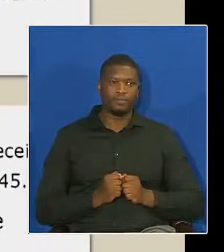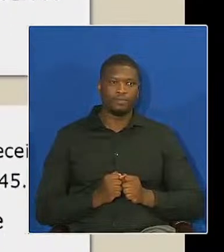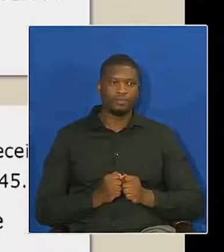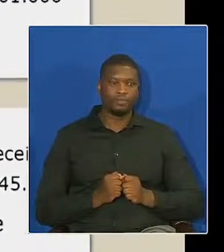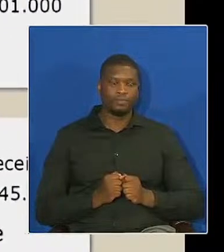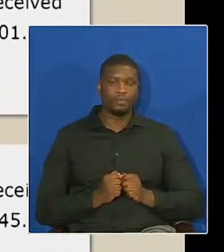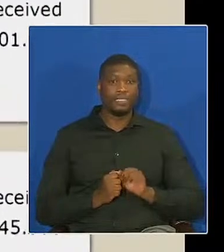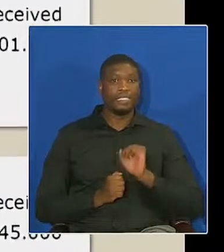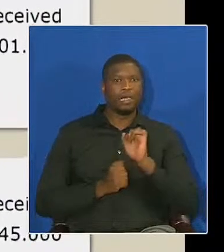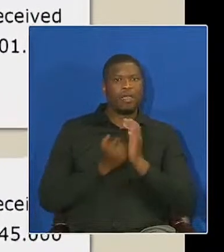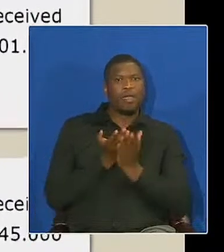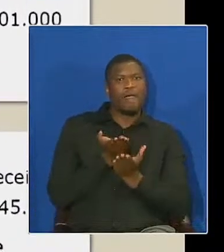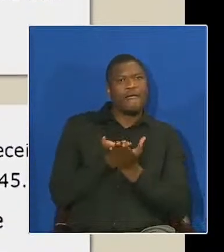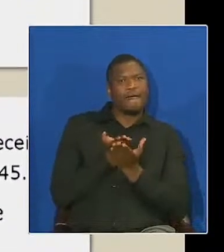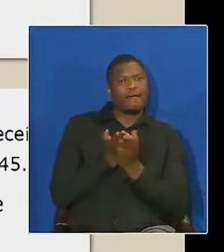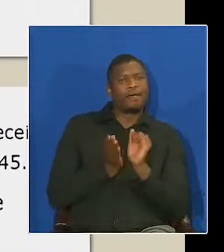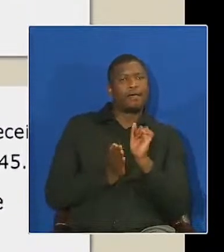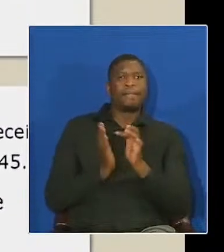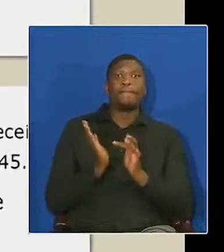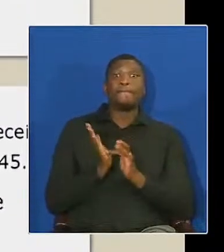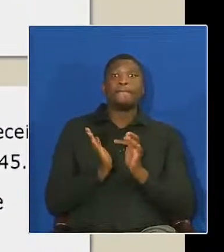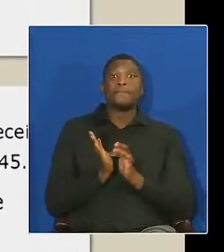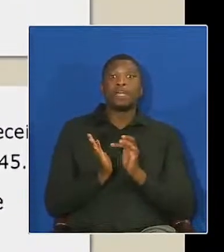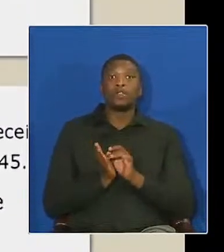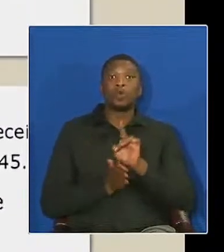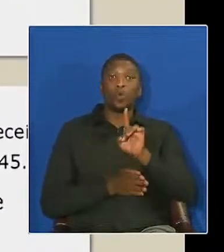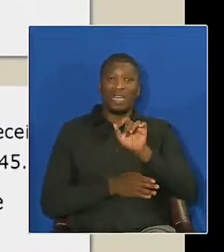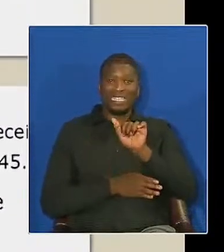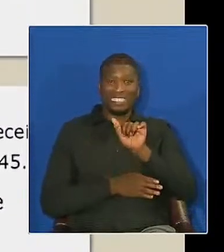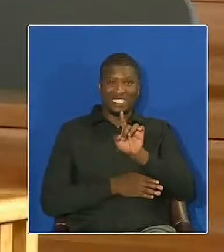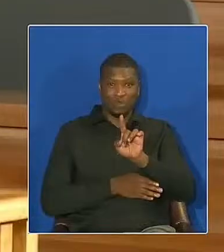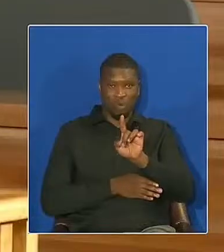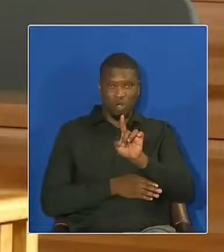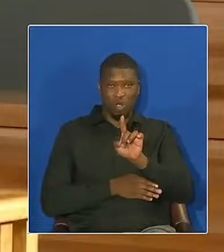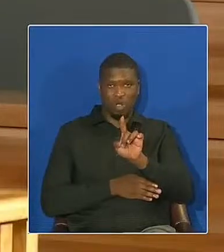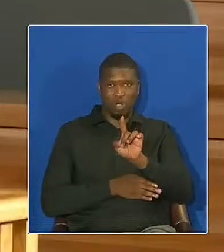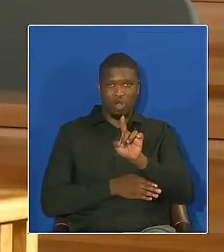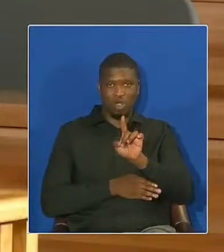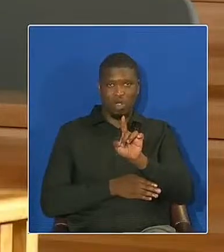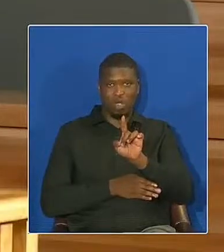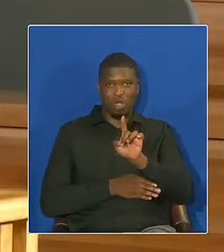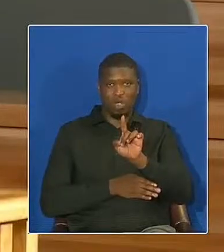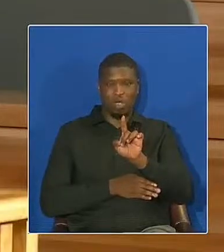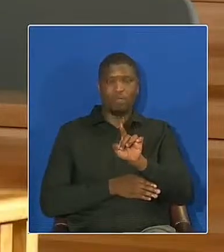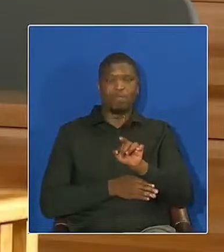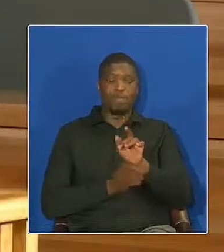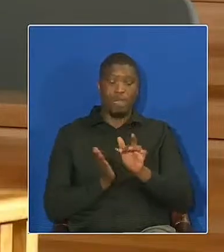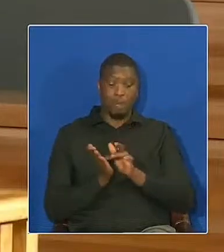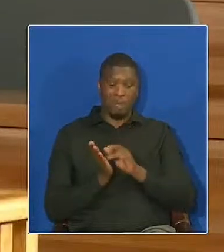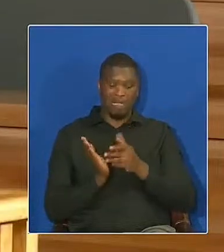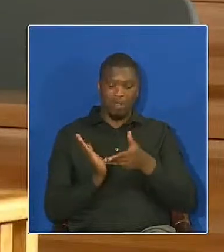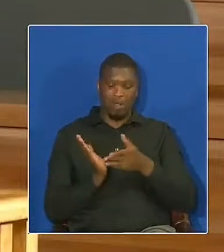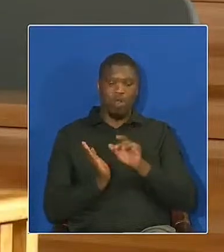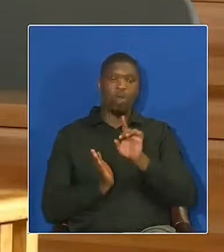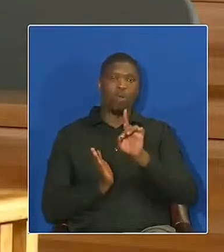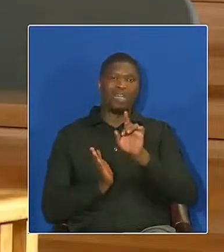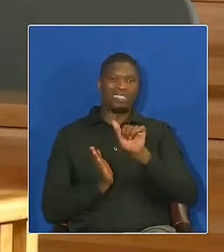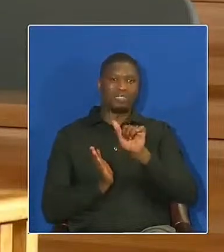that annexure, Commissioners, is at page 161 of 161.